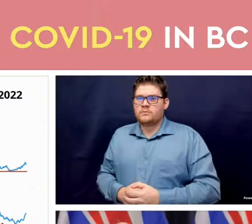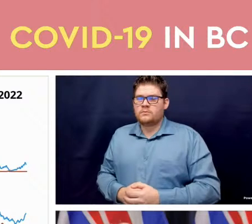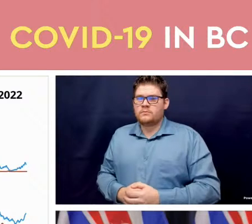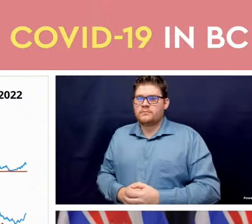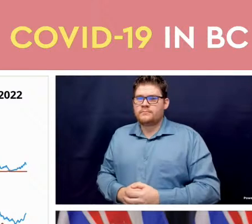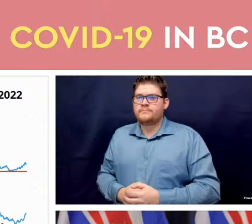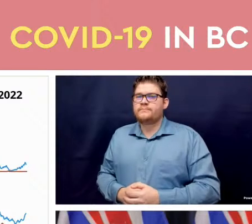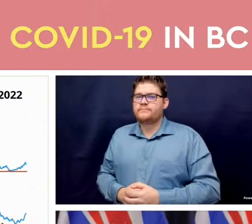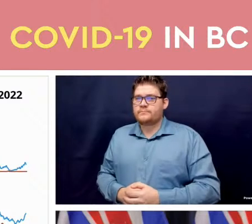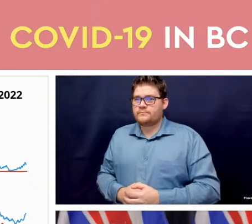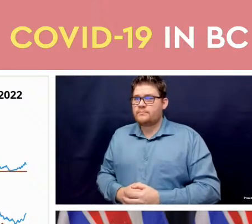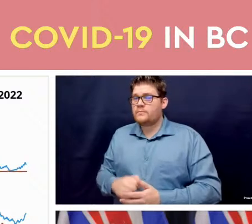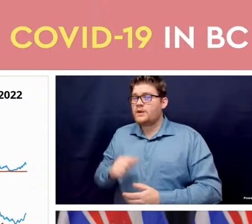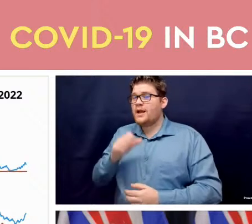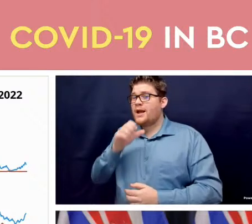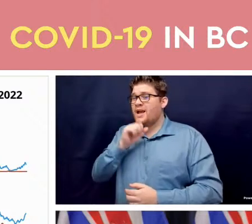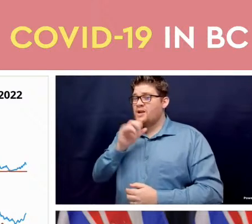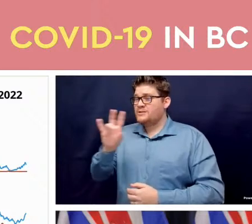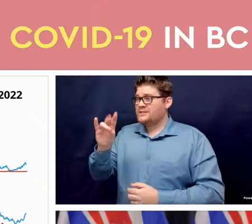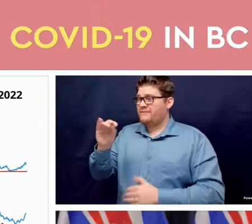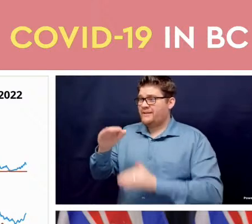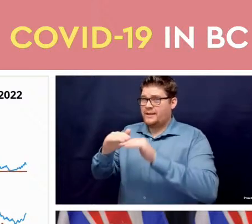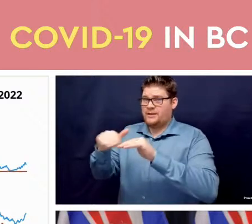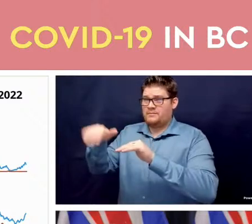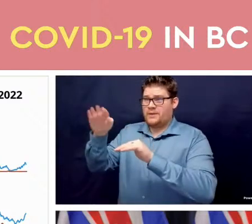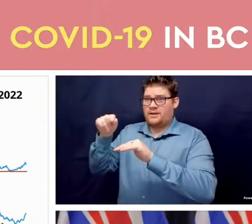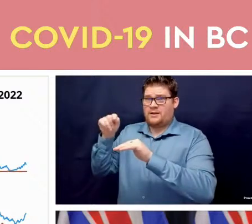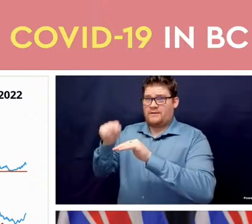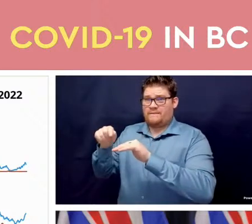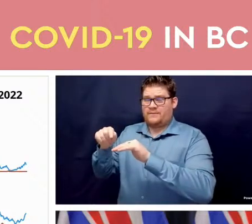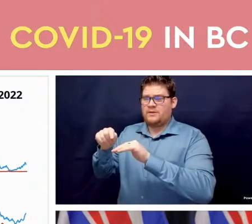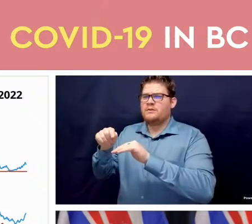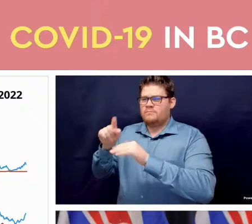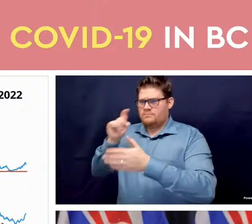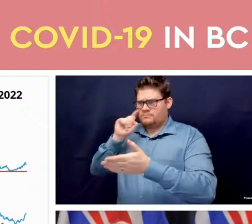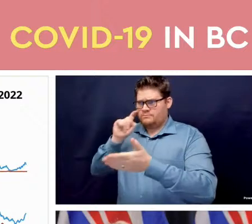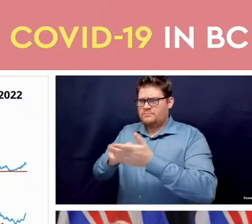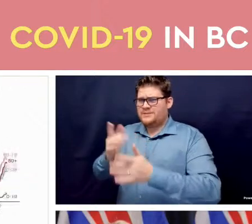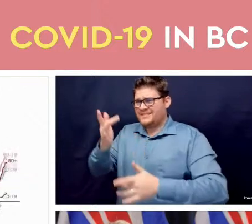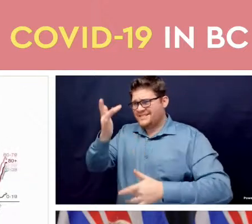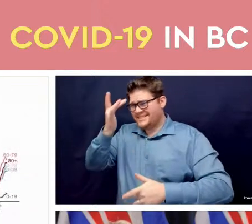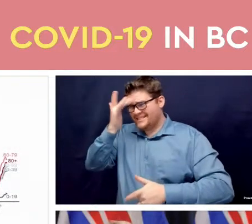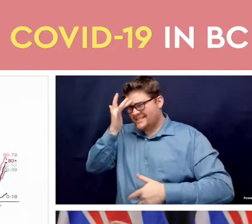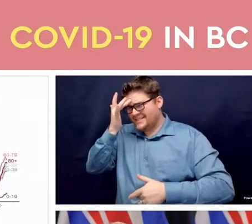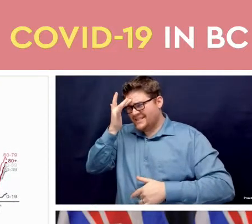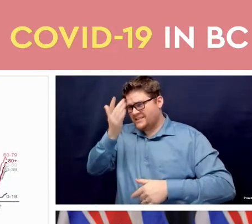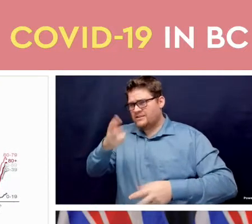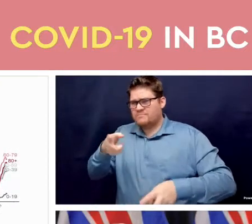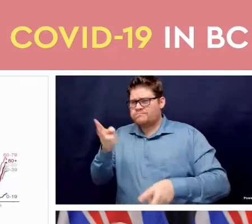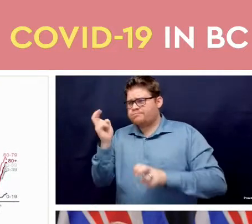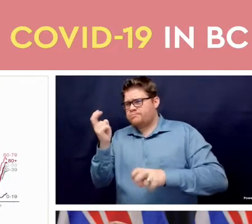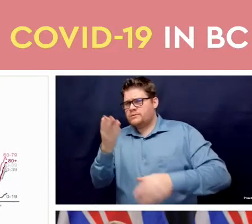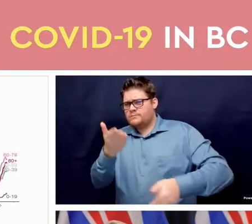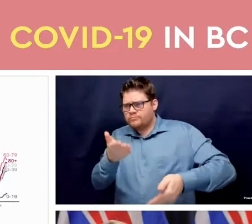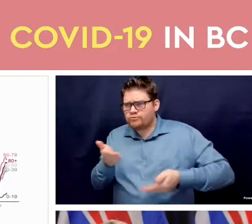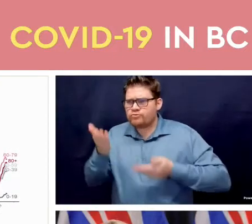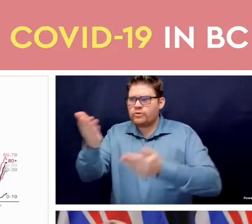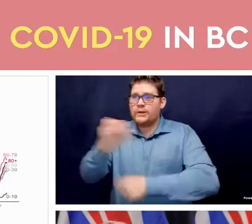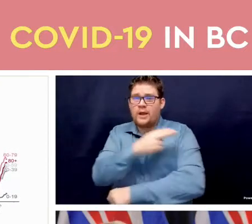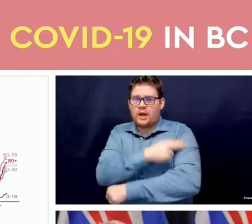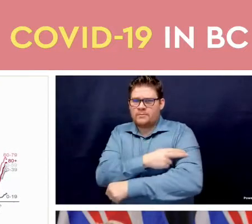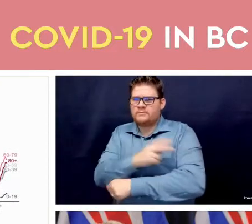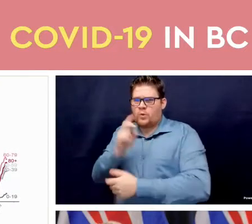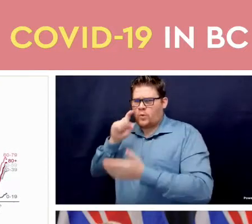70 who are having severe illness and ending up in hospital. And unfortunately, that's where we're seeing an uptick in people who are dying from COVID as